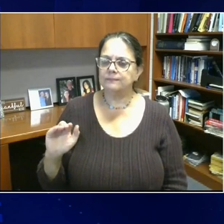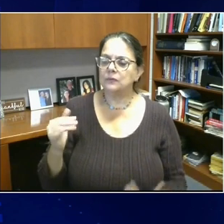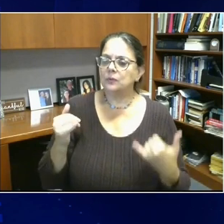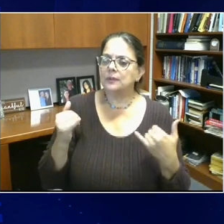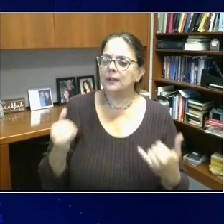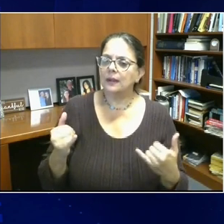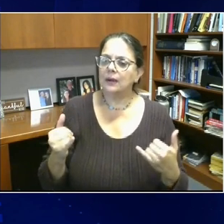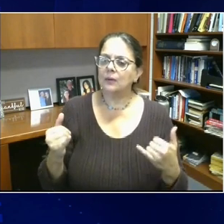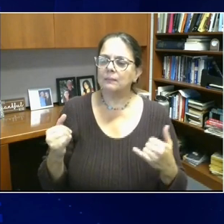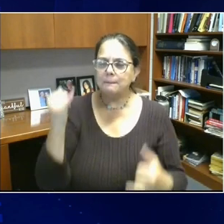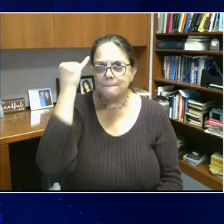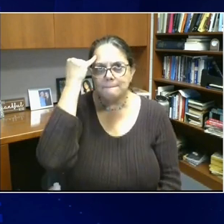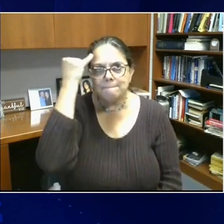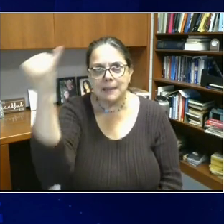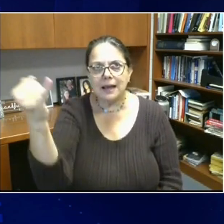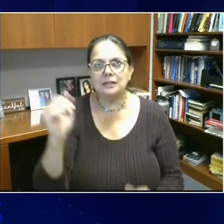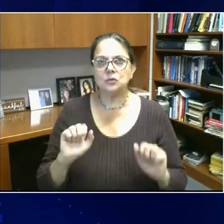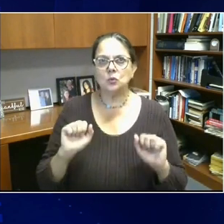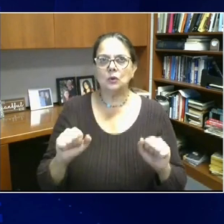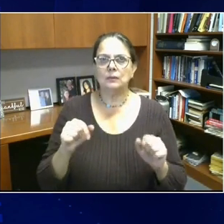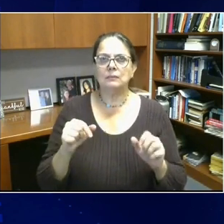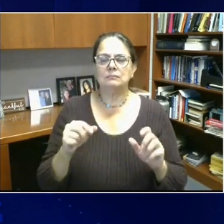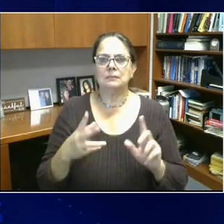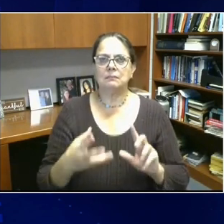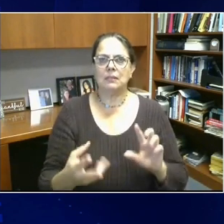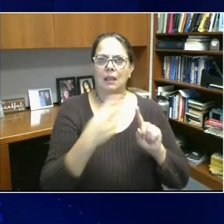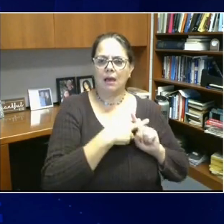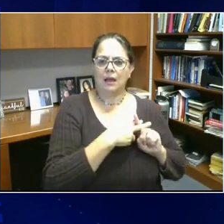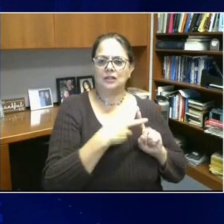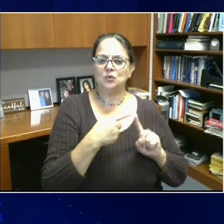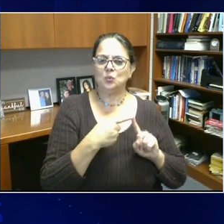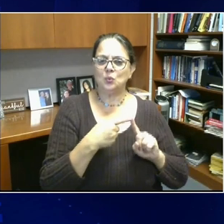children, parents make those decisions.